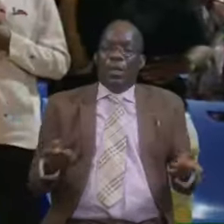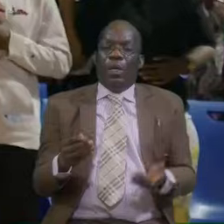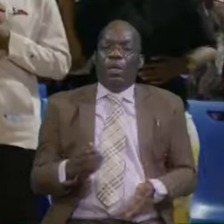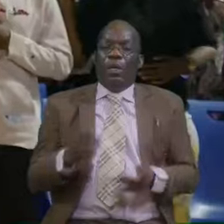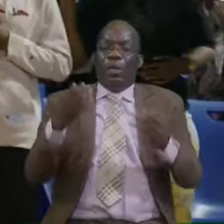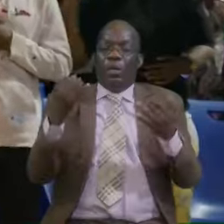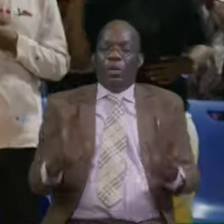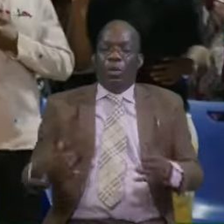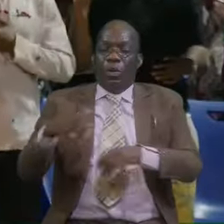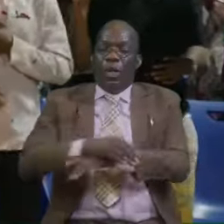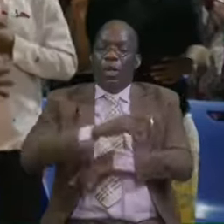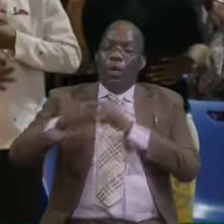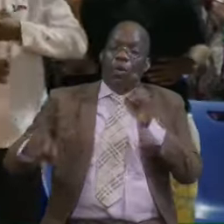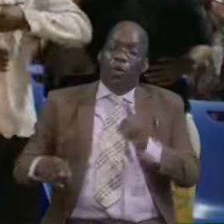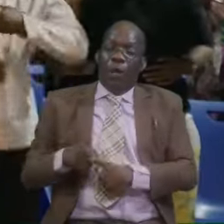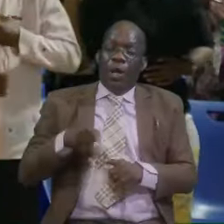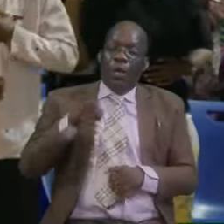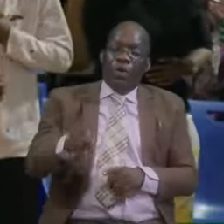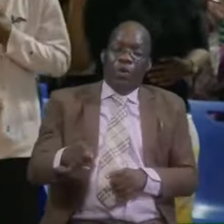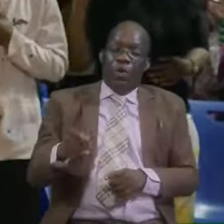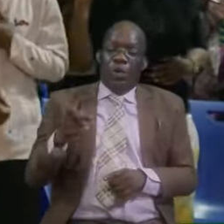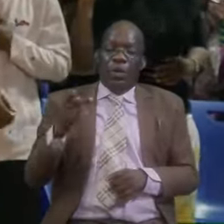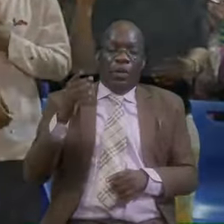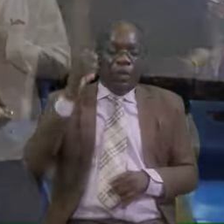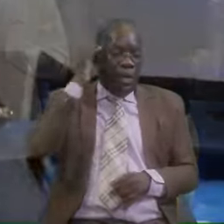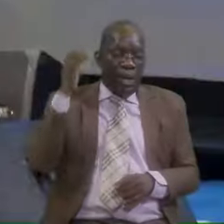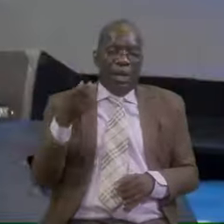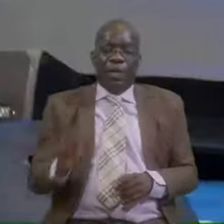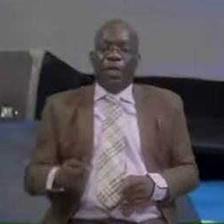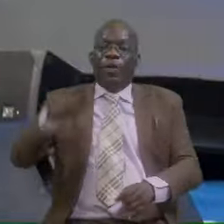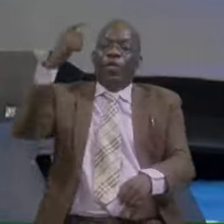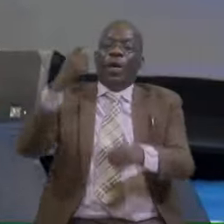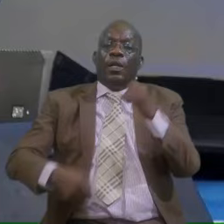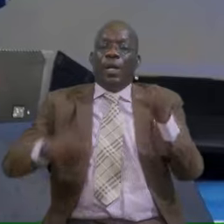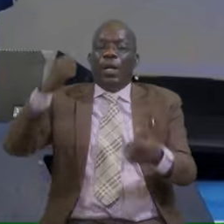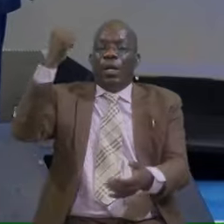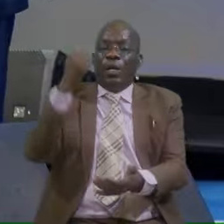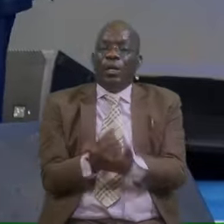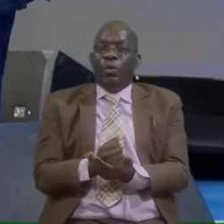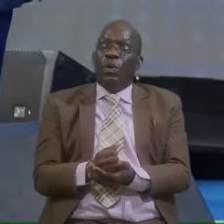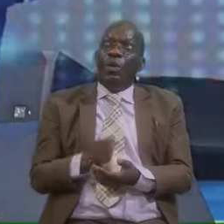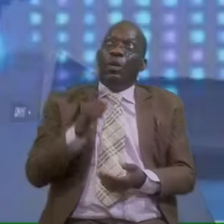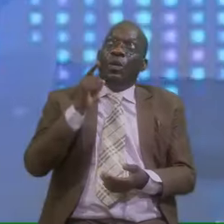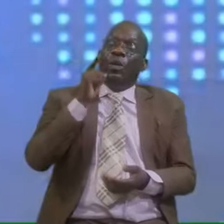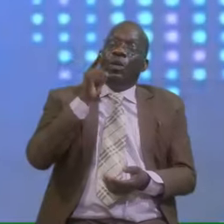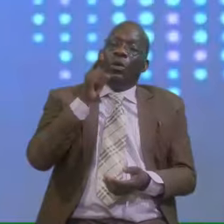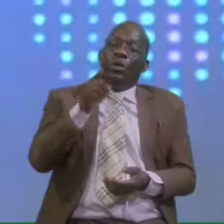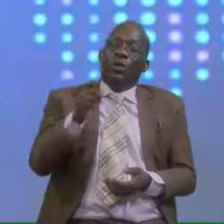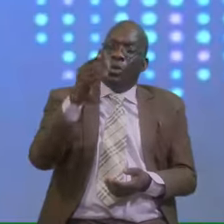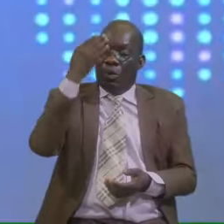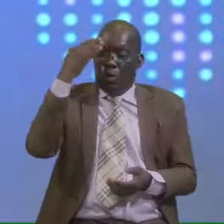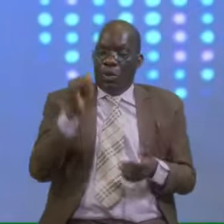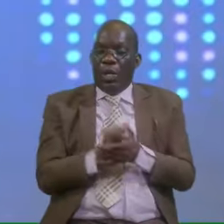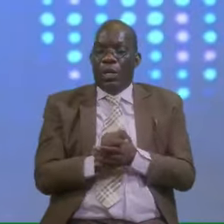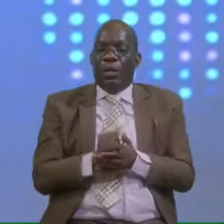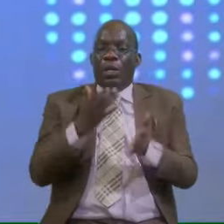you hear the final amen, you know that heaven has accomplished it.